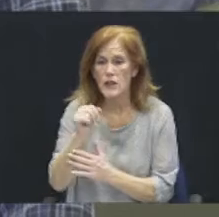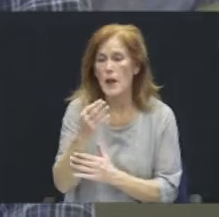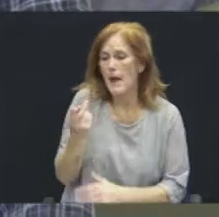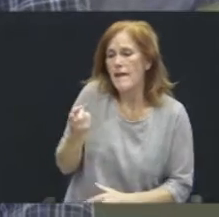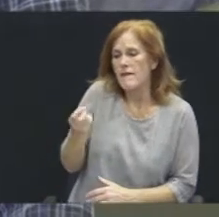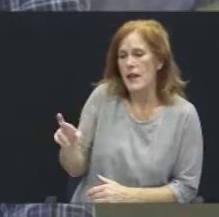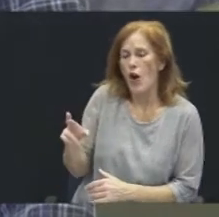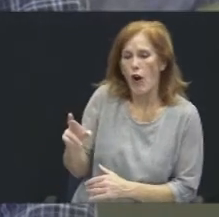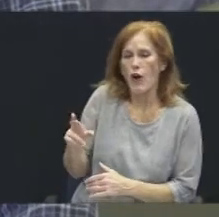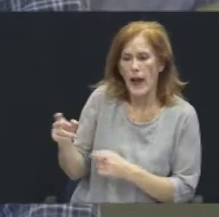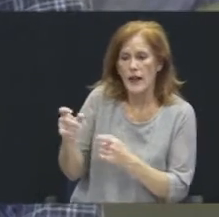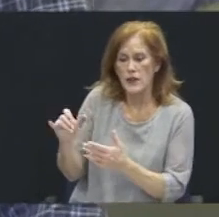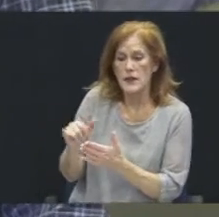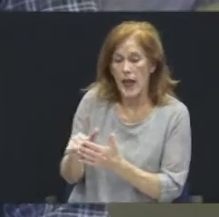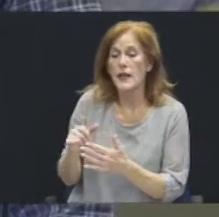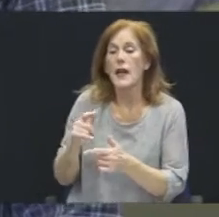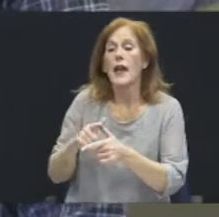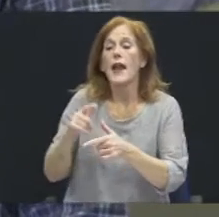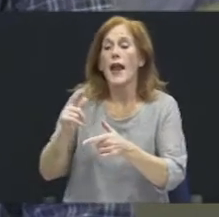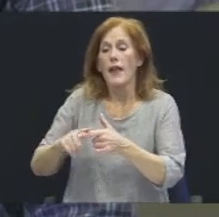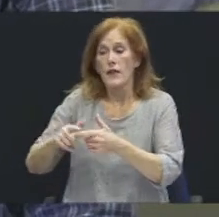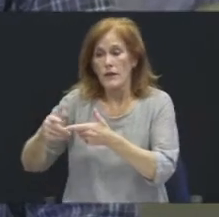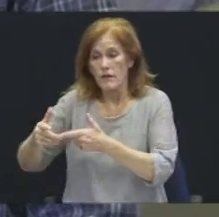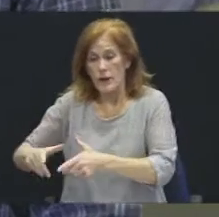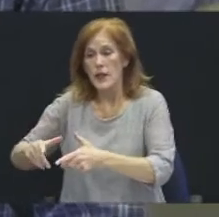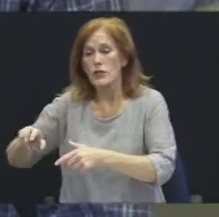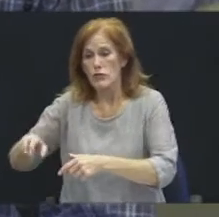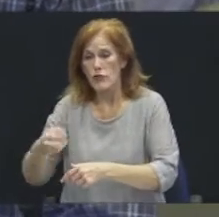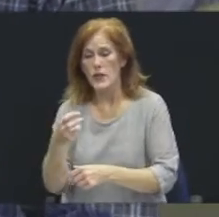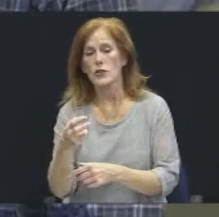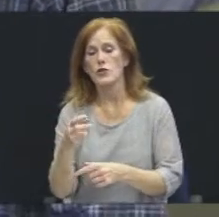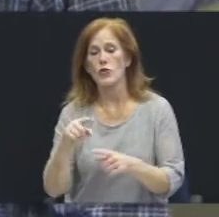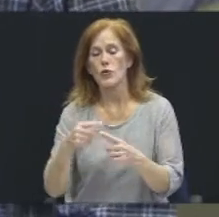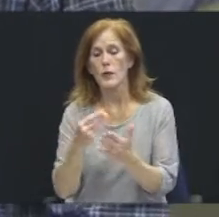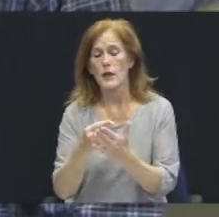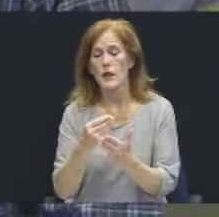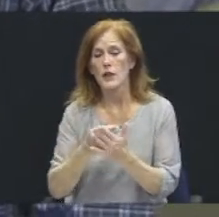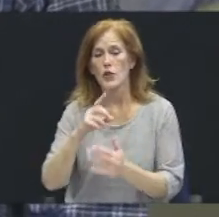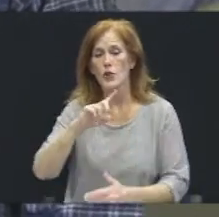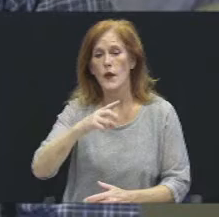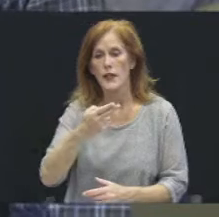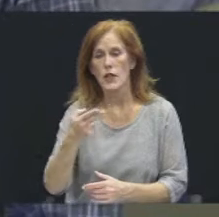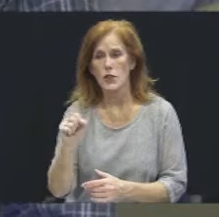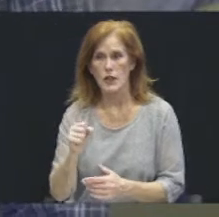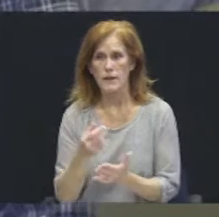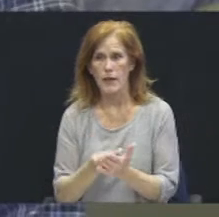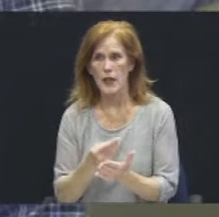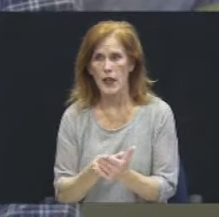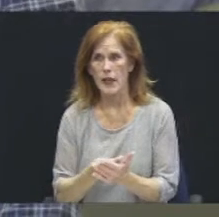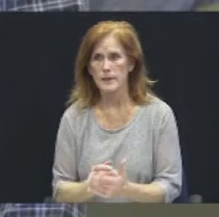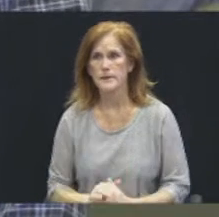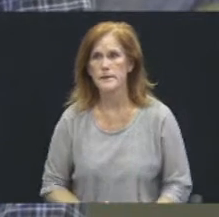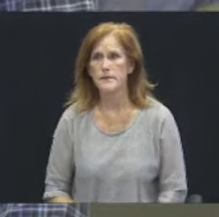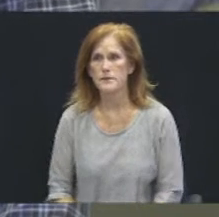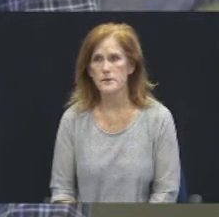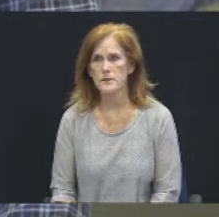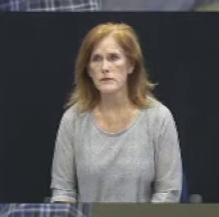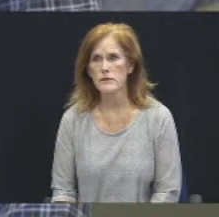VR, and then you transition over to funding through the Department of Health and Human Services.